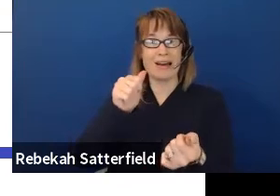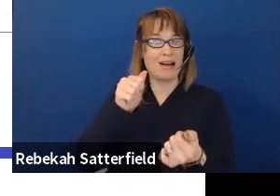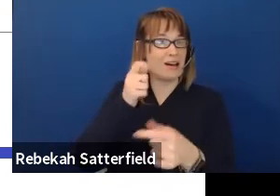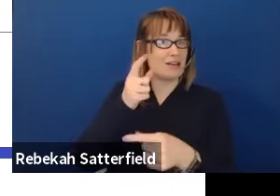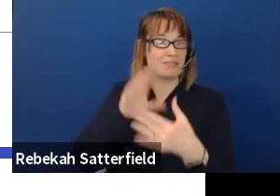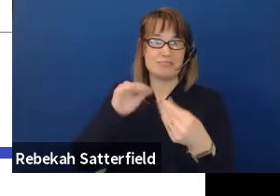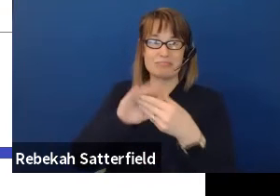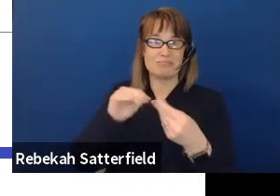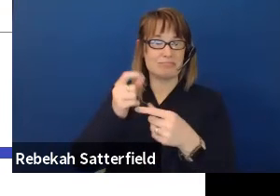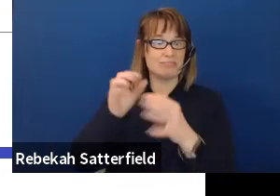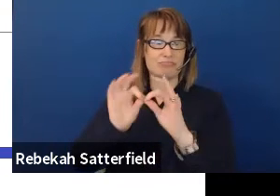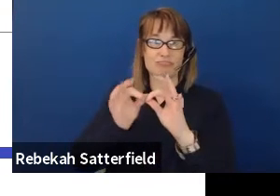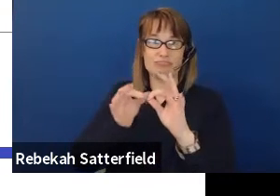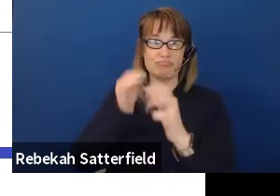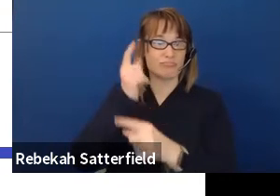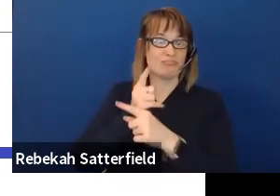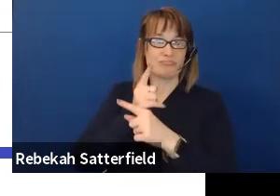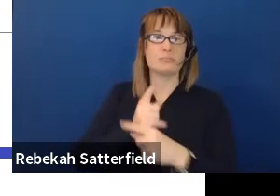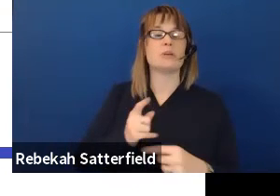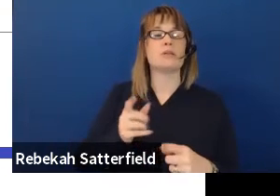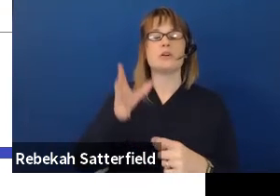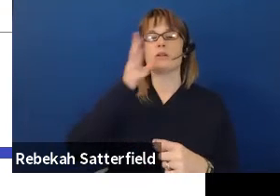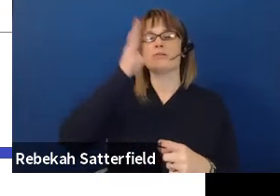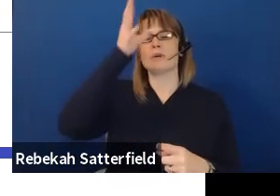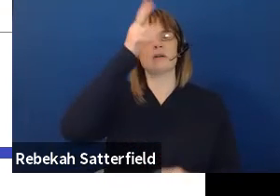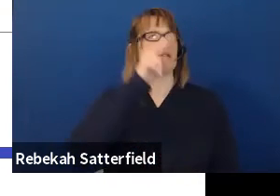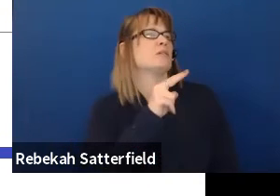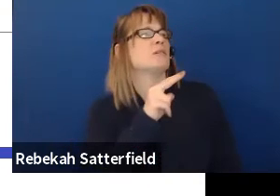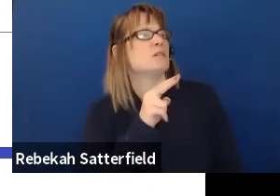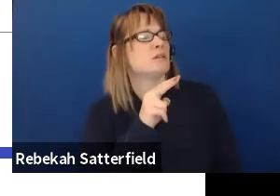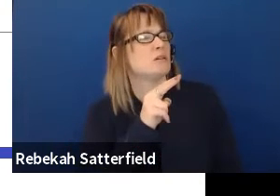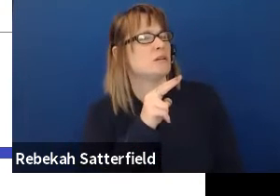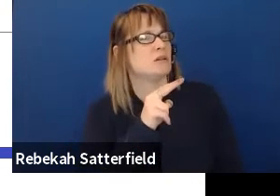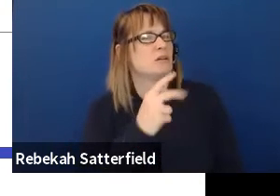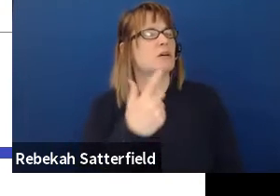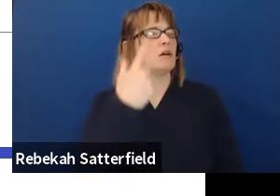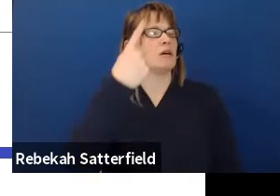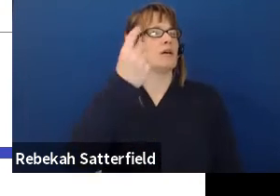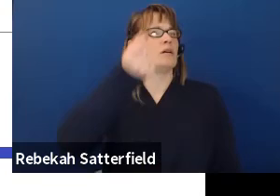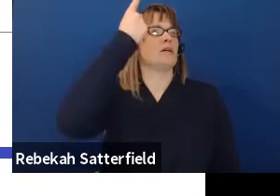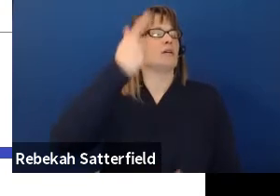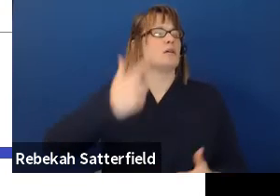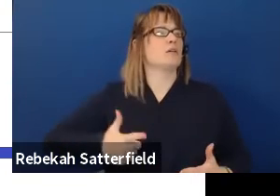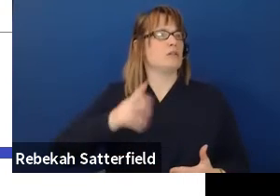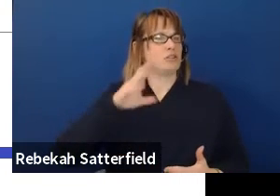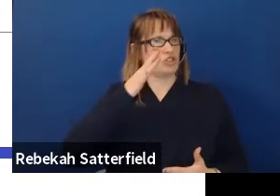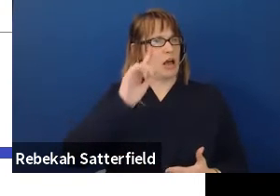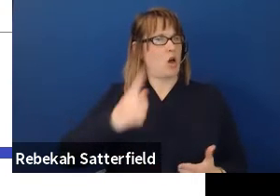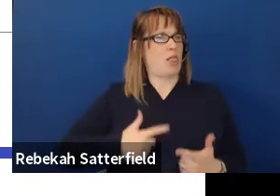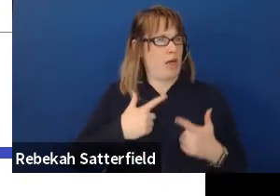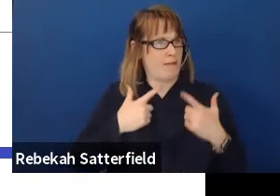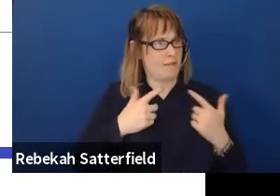correctly. The message conveyed to the parents was that the child was alive, but had a serious brain